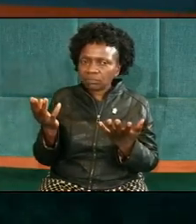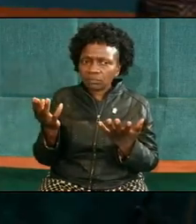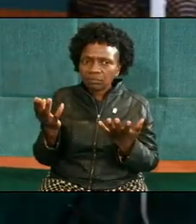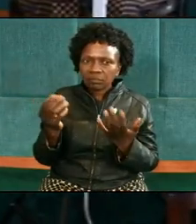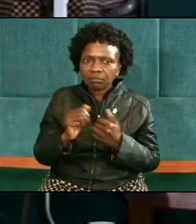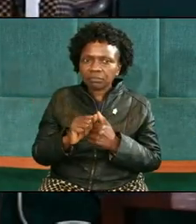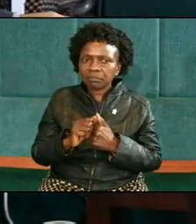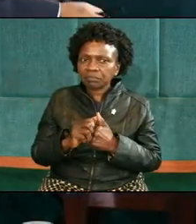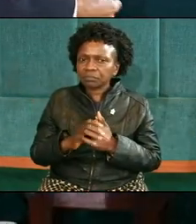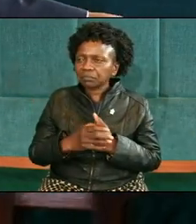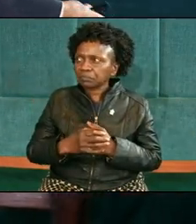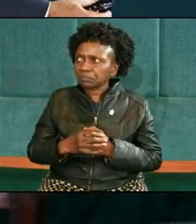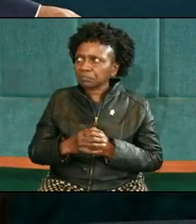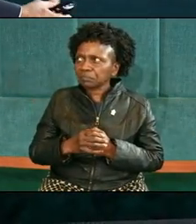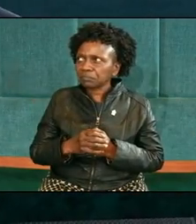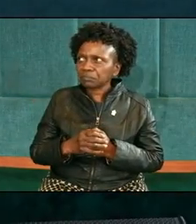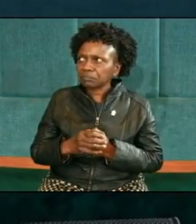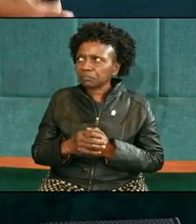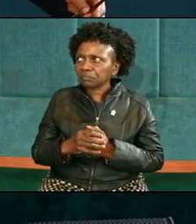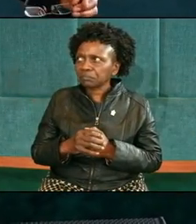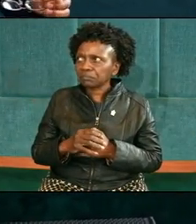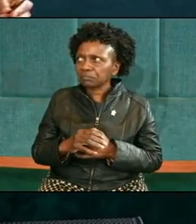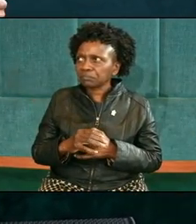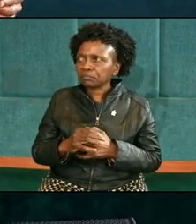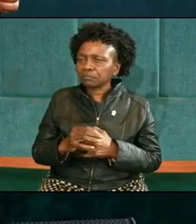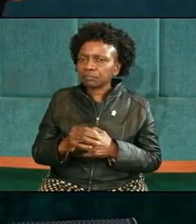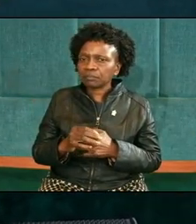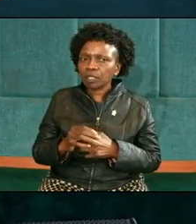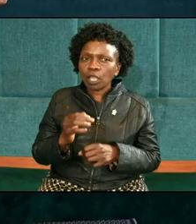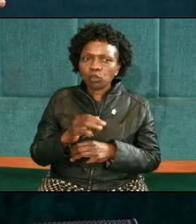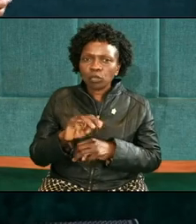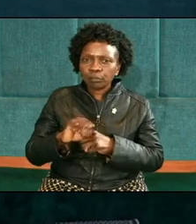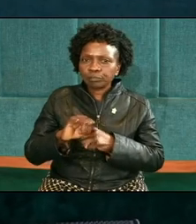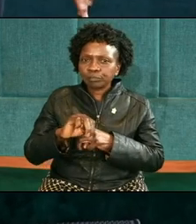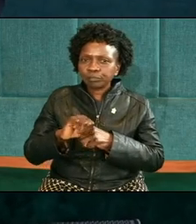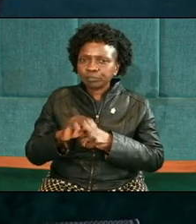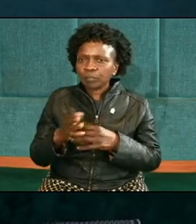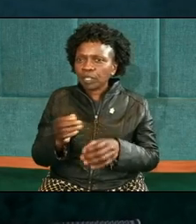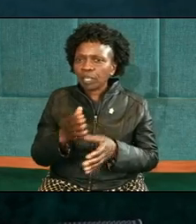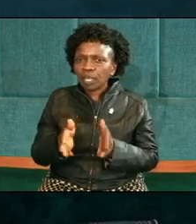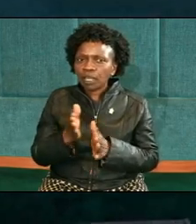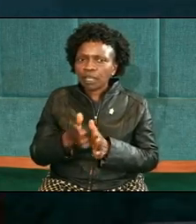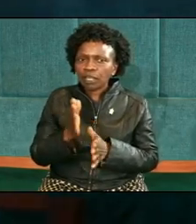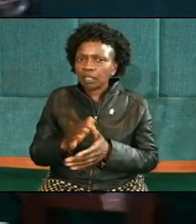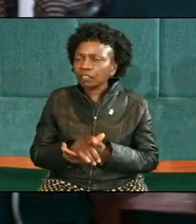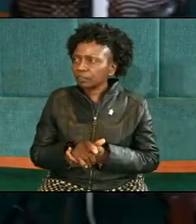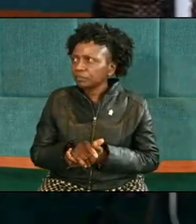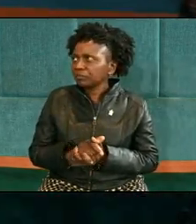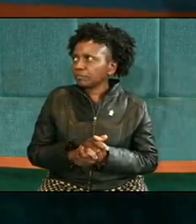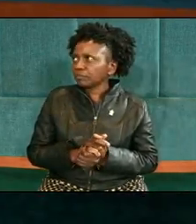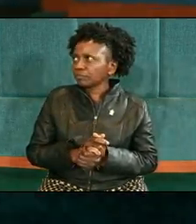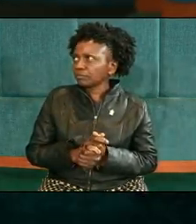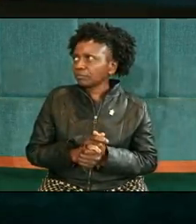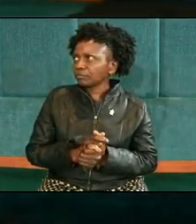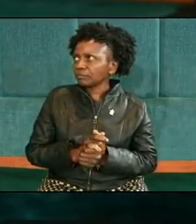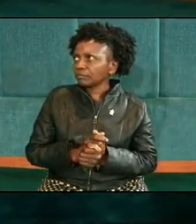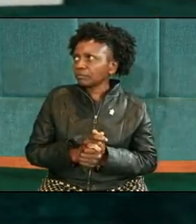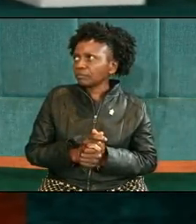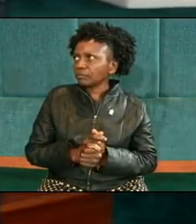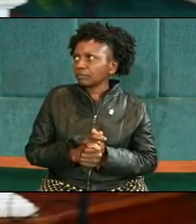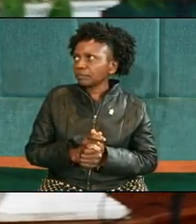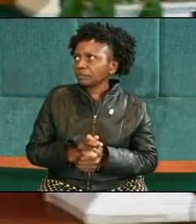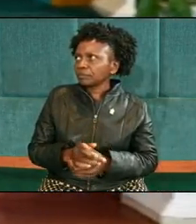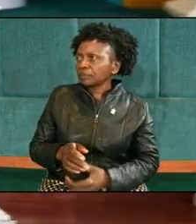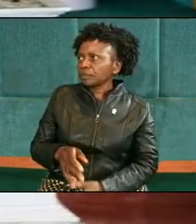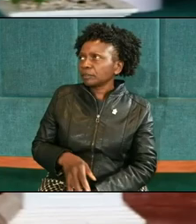your calculator. We do that in church. Work it. Give me kilometers, because you all don't use miles around here.